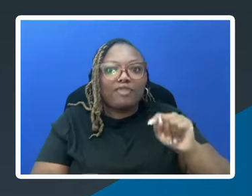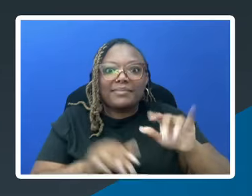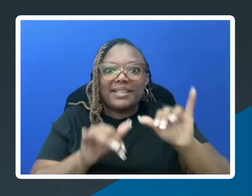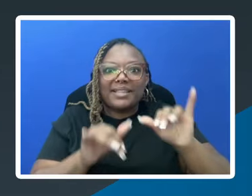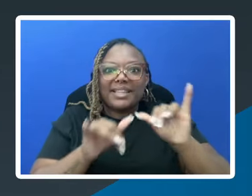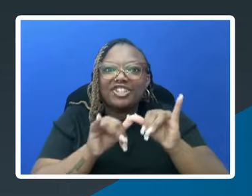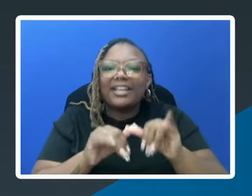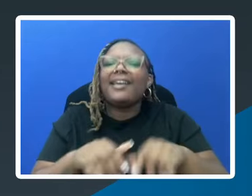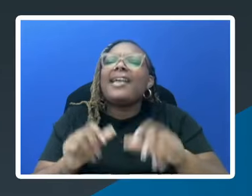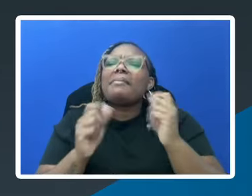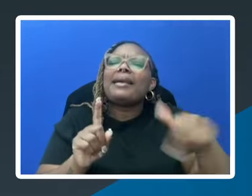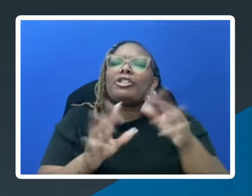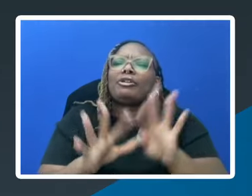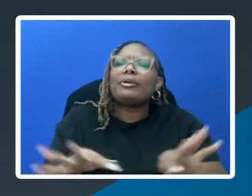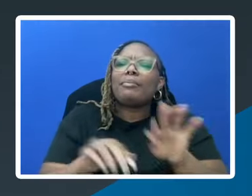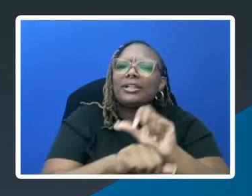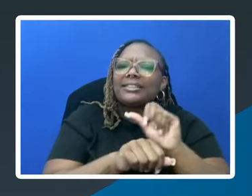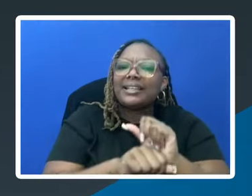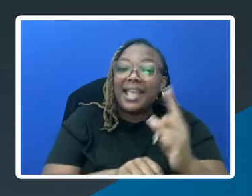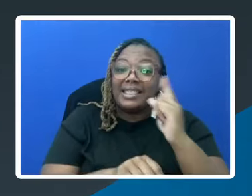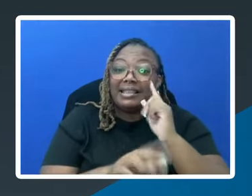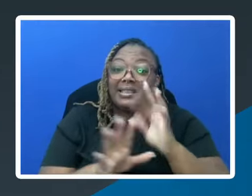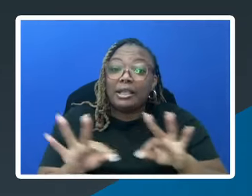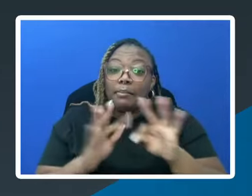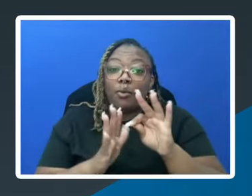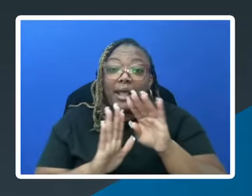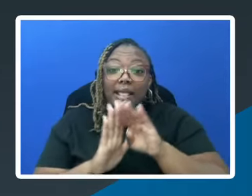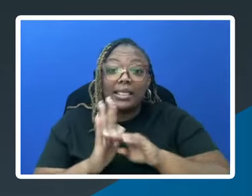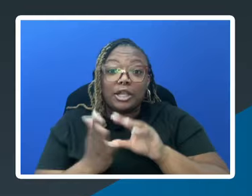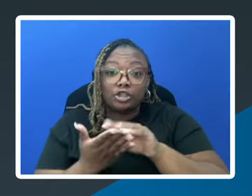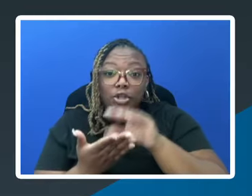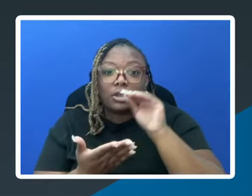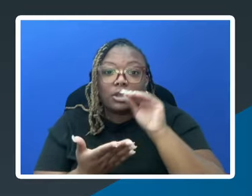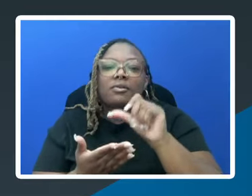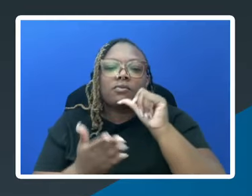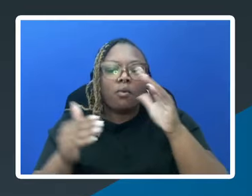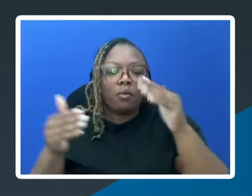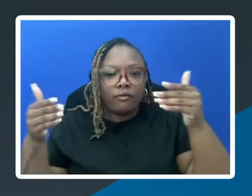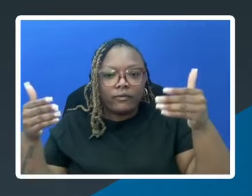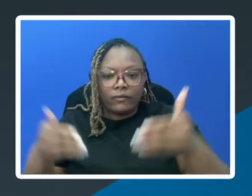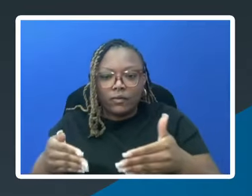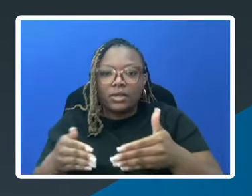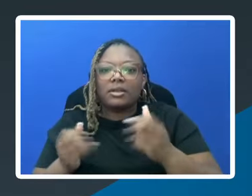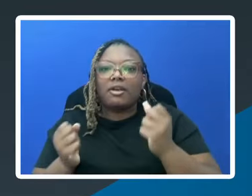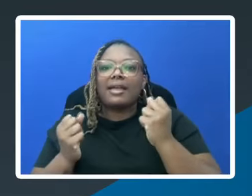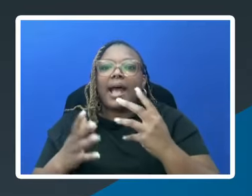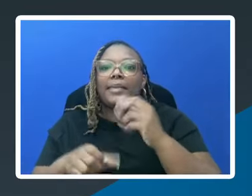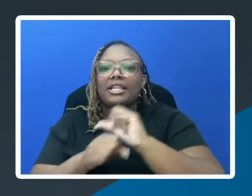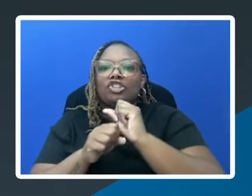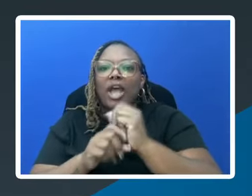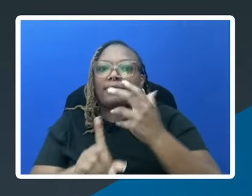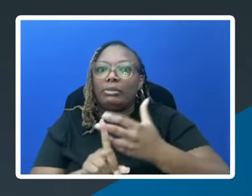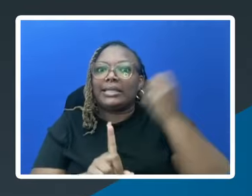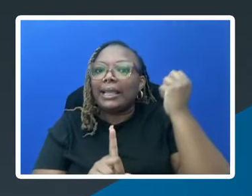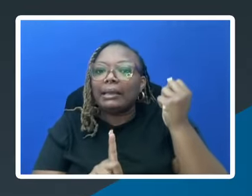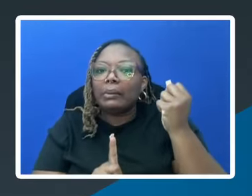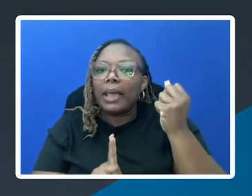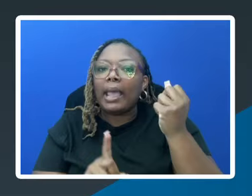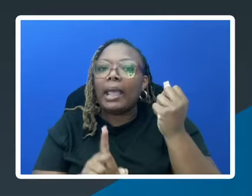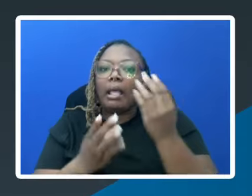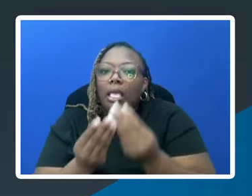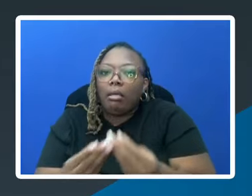so I think the important lesson learned is not to focus on the how many jobs are being taken away issue. The focus